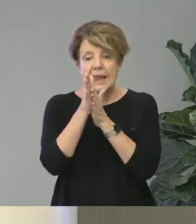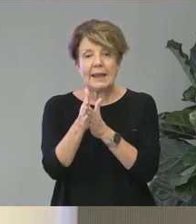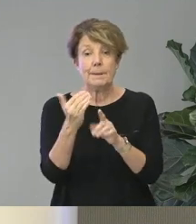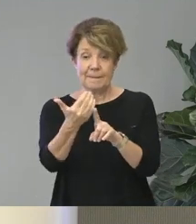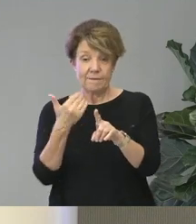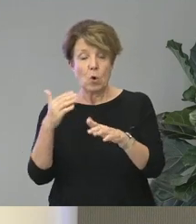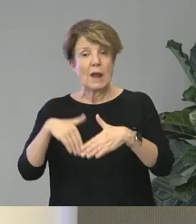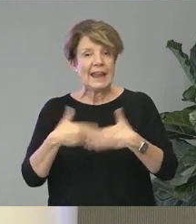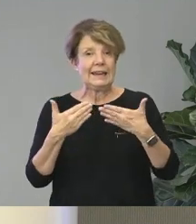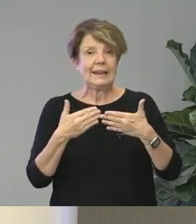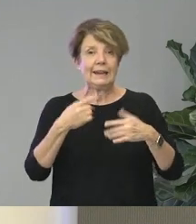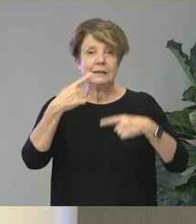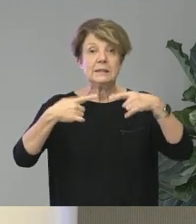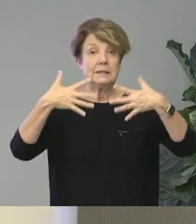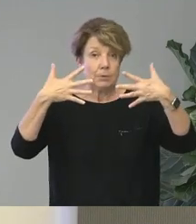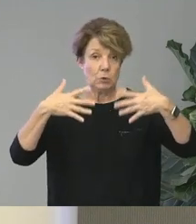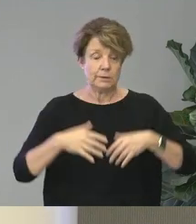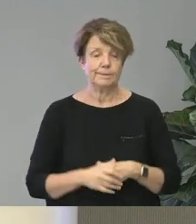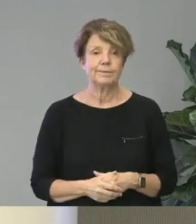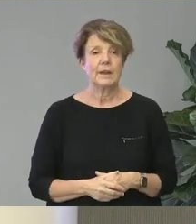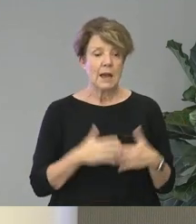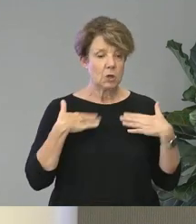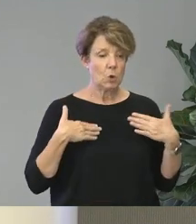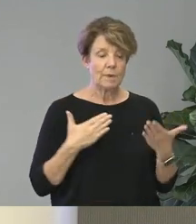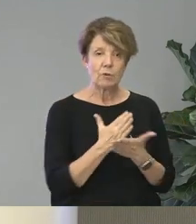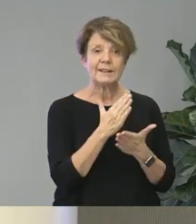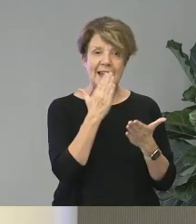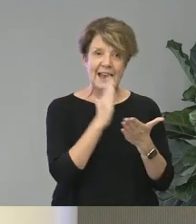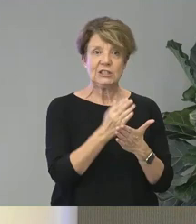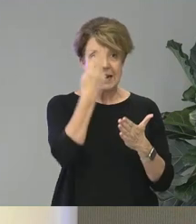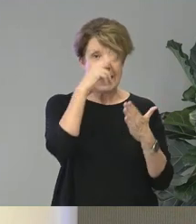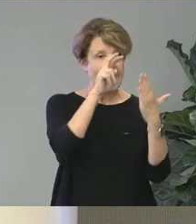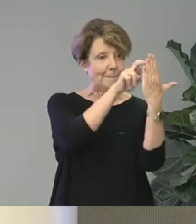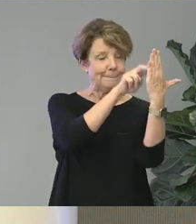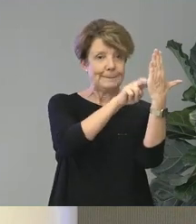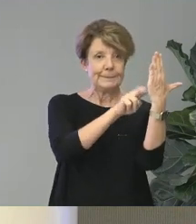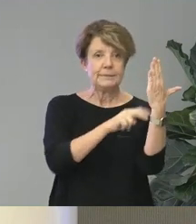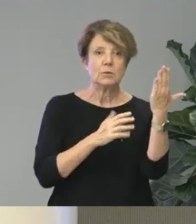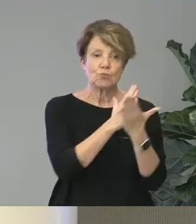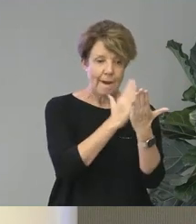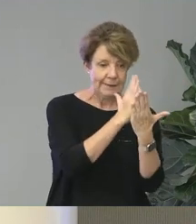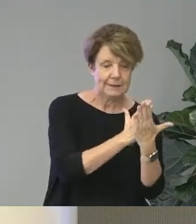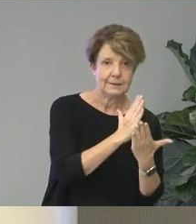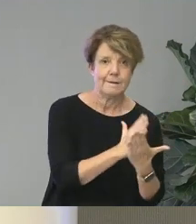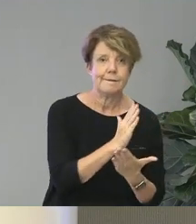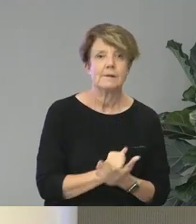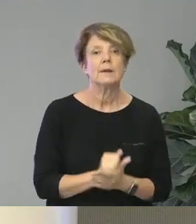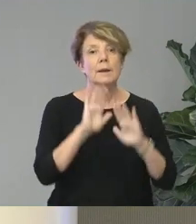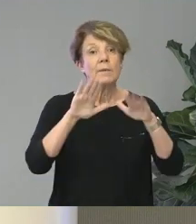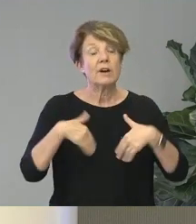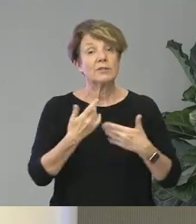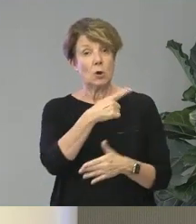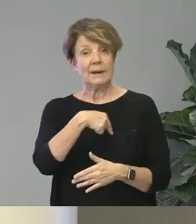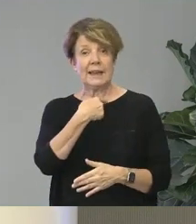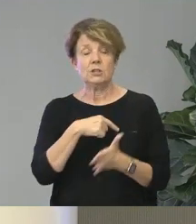A Human Rights Act names rights, it provides an obligation